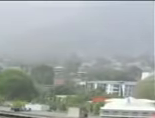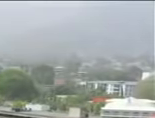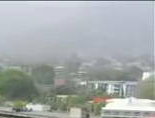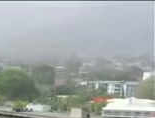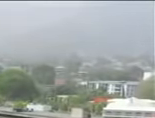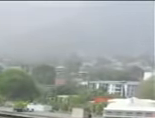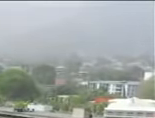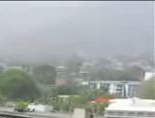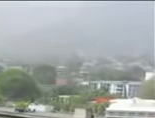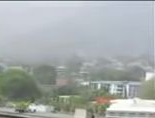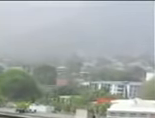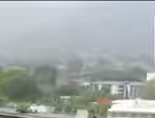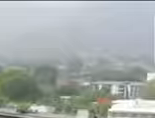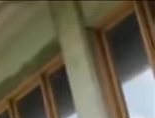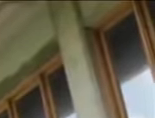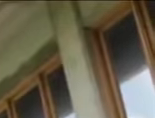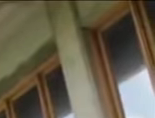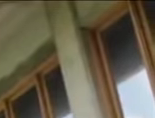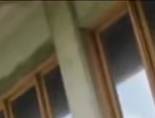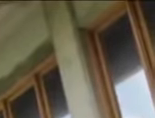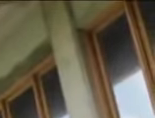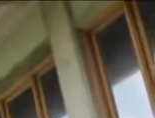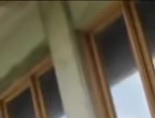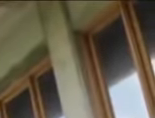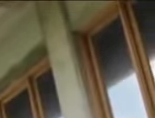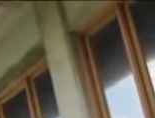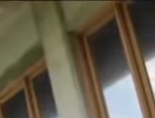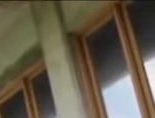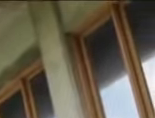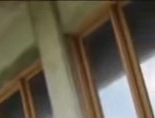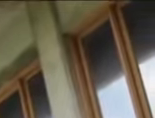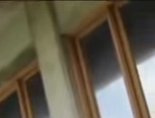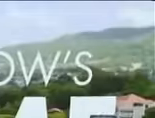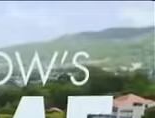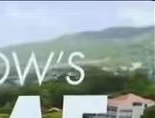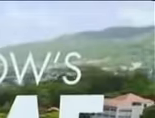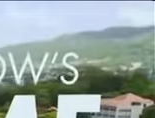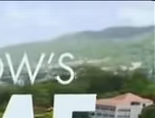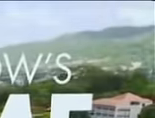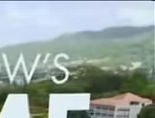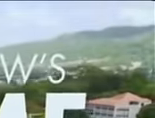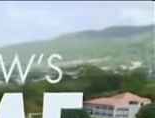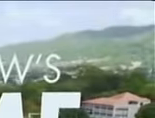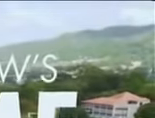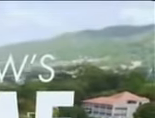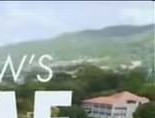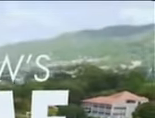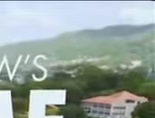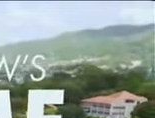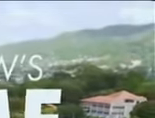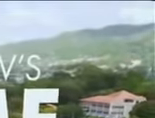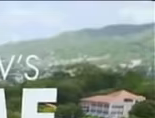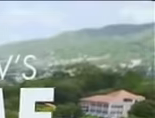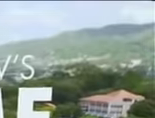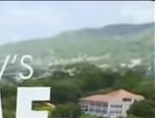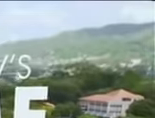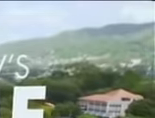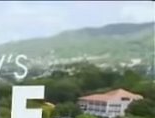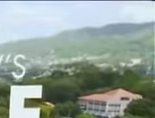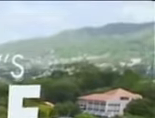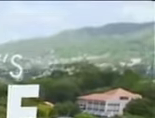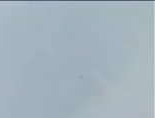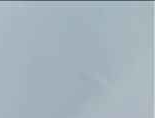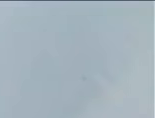Whatever your career aspirations, the University of the West Indies St. Augustine campus is where tomorrow's game changers begin their